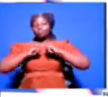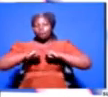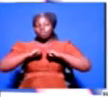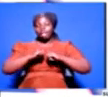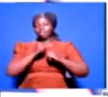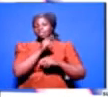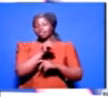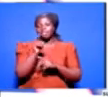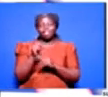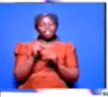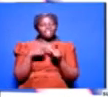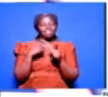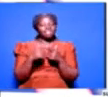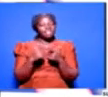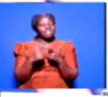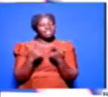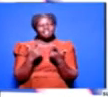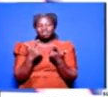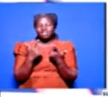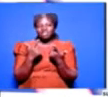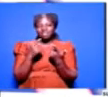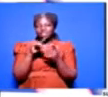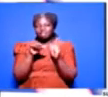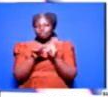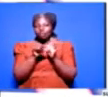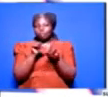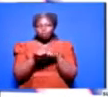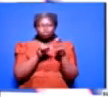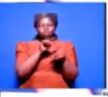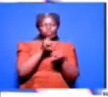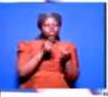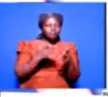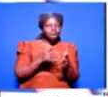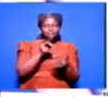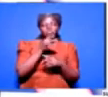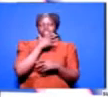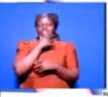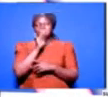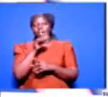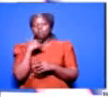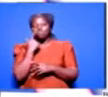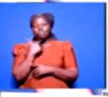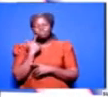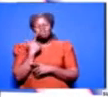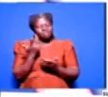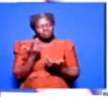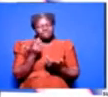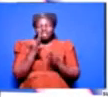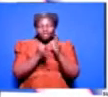name, whose son are you, where do you come from, who is your father? If we're able now to pick someone who can be able to help this nation, I think that is the way.